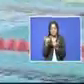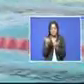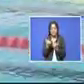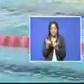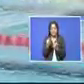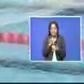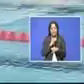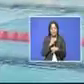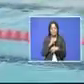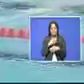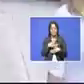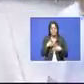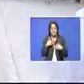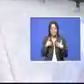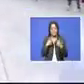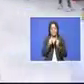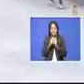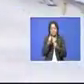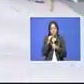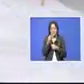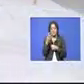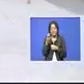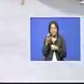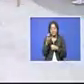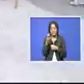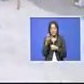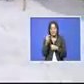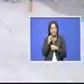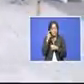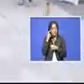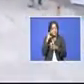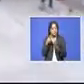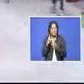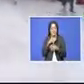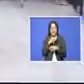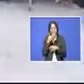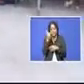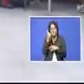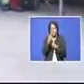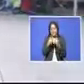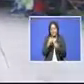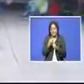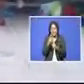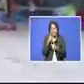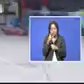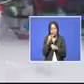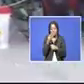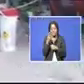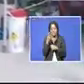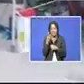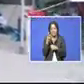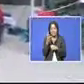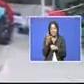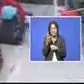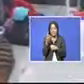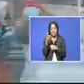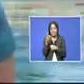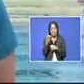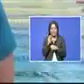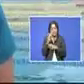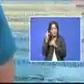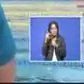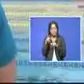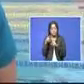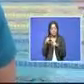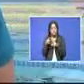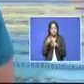2017. I think it was one of my best years in swimming. 2018, I'm hoping to make Carifta team, CC Can, hopefully Youth Olympics.